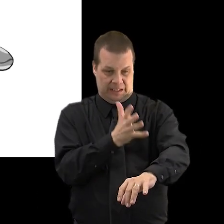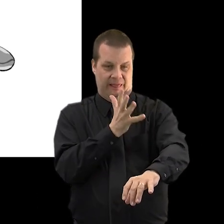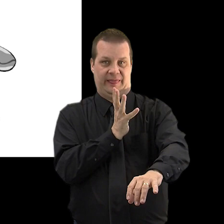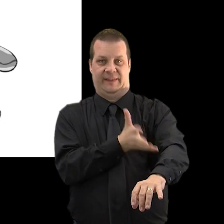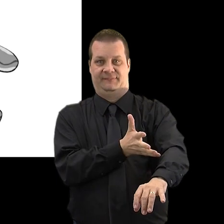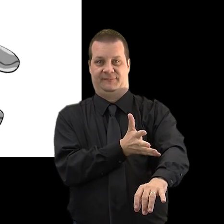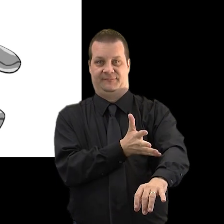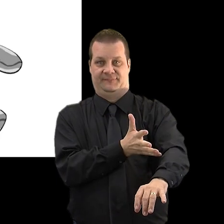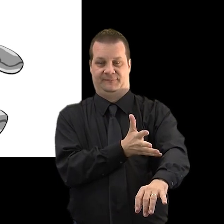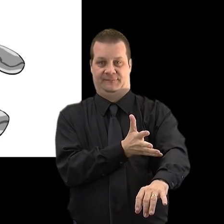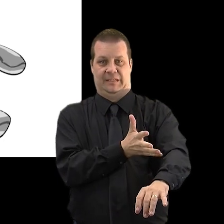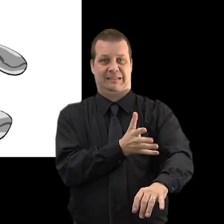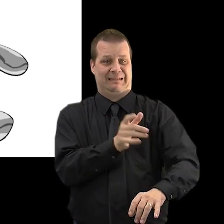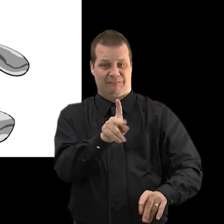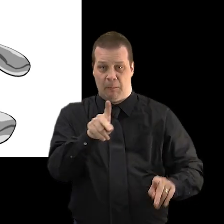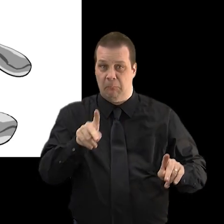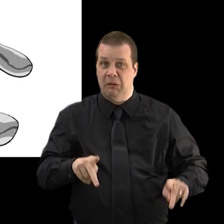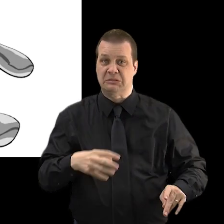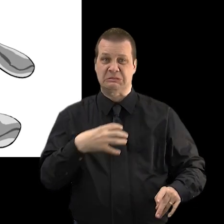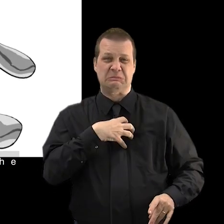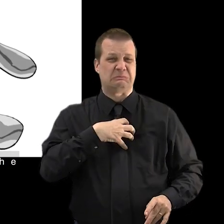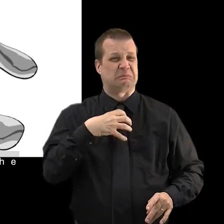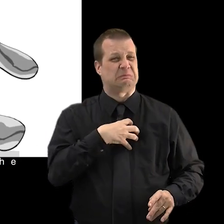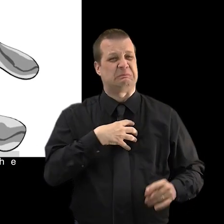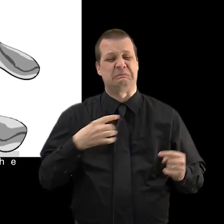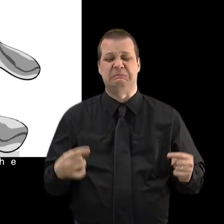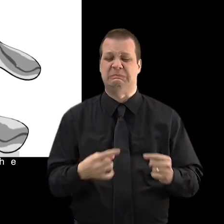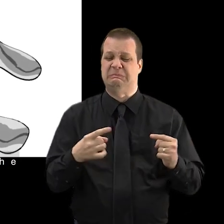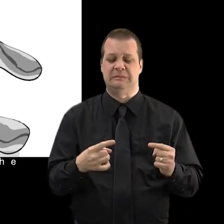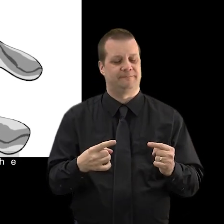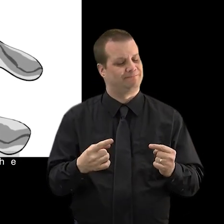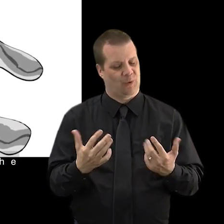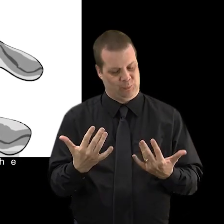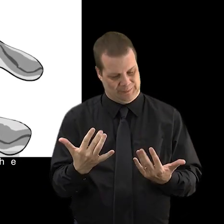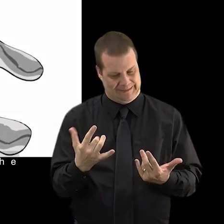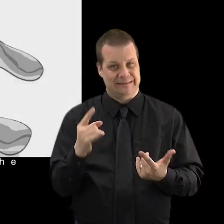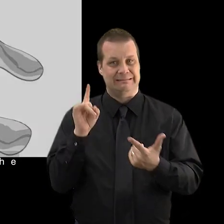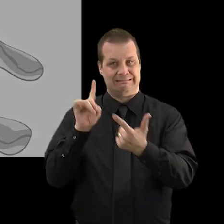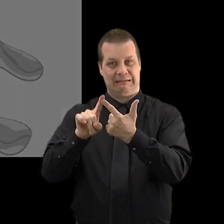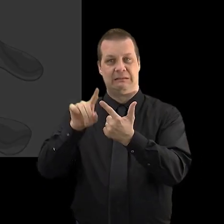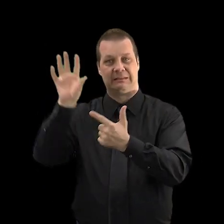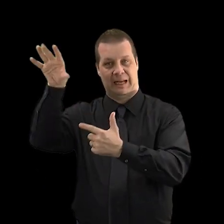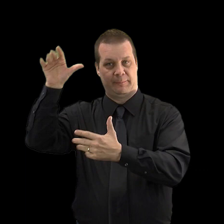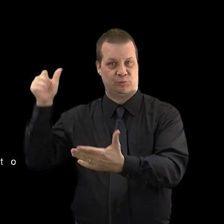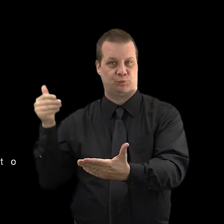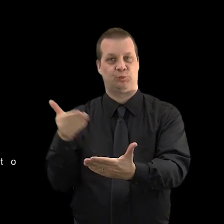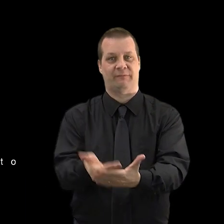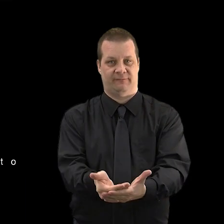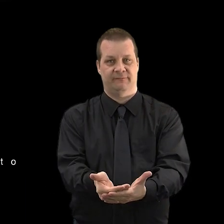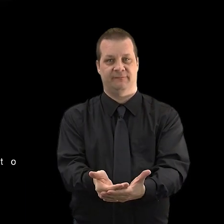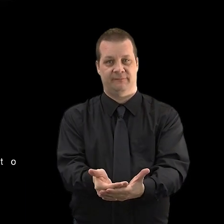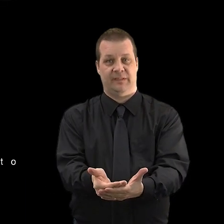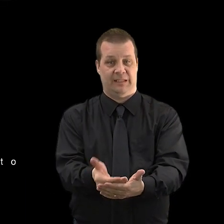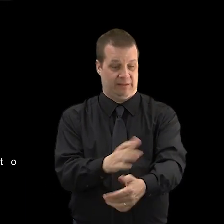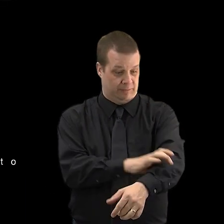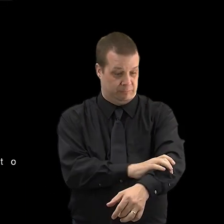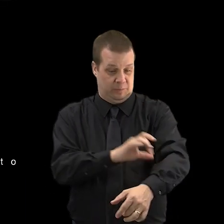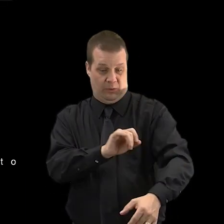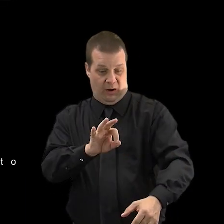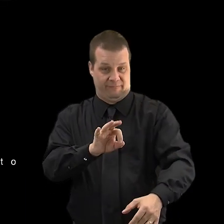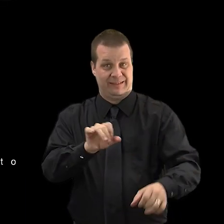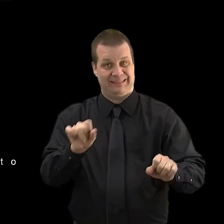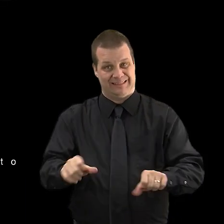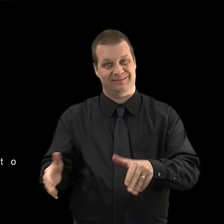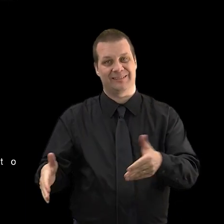if the victim complains of pain. The victim could bleed to death quickly if the tourniquet is removed. Hopefully, you'll never have to apply